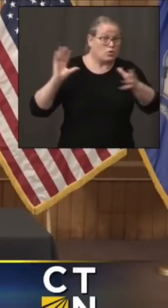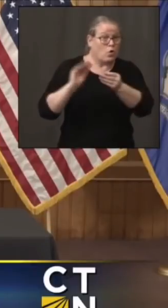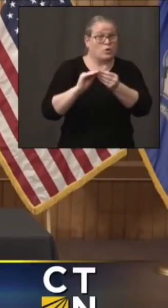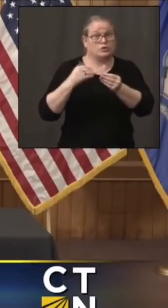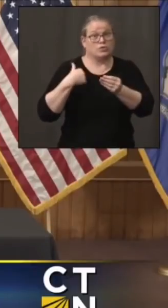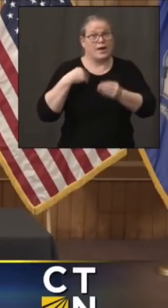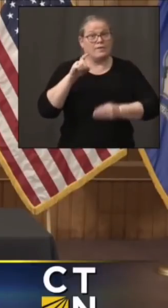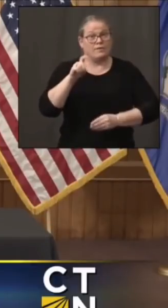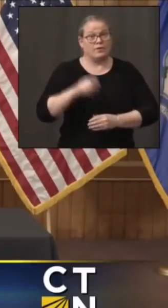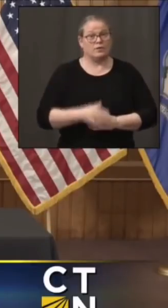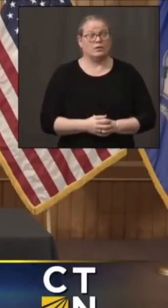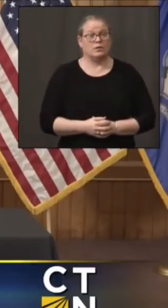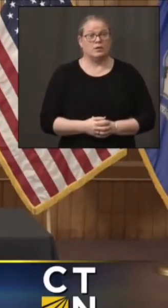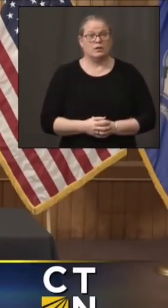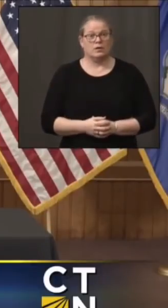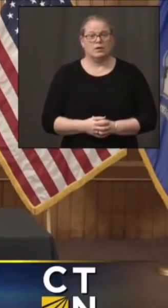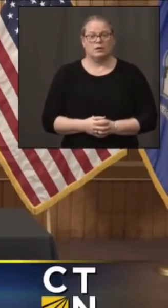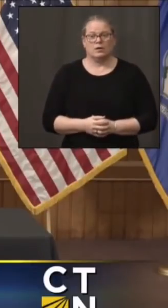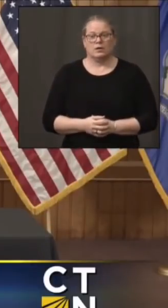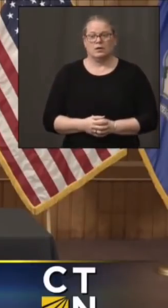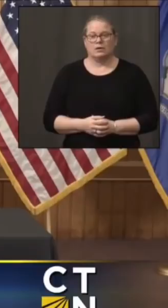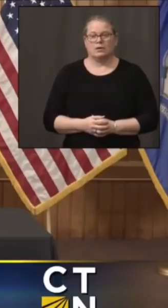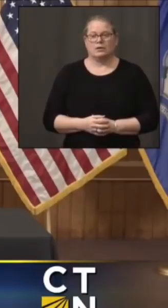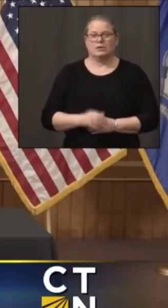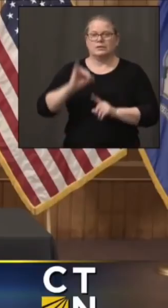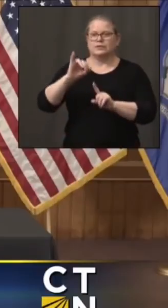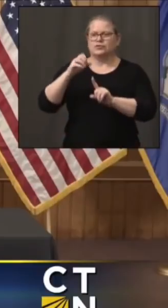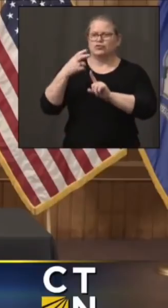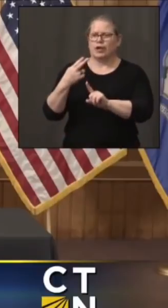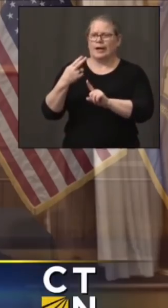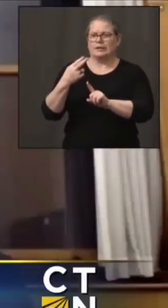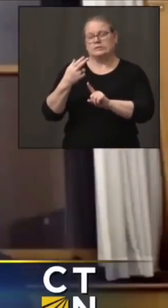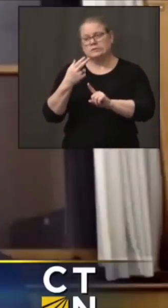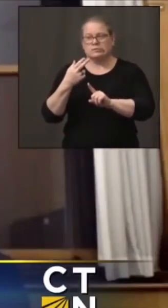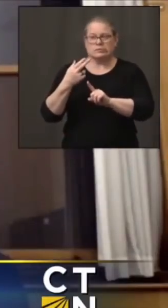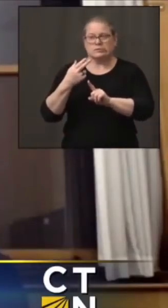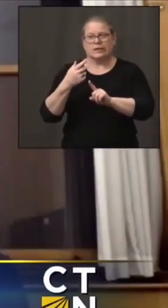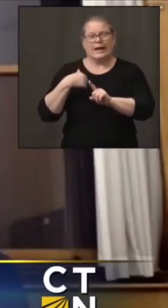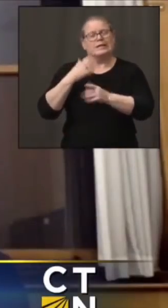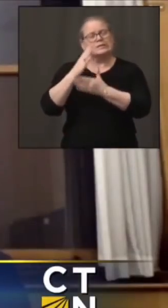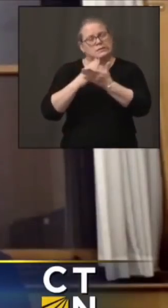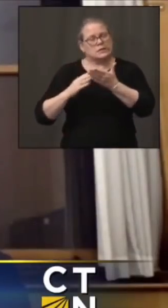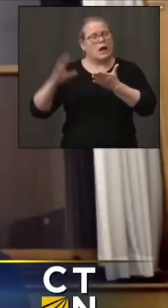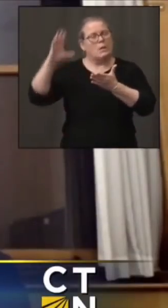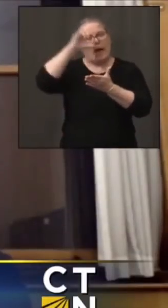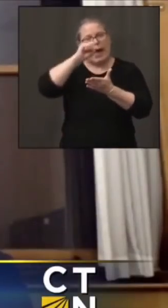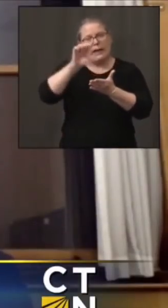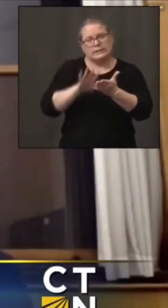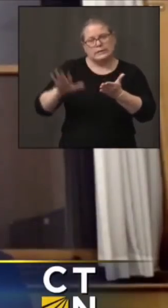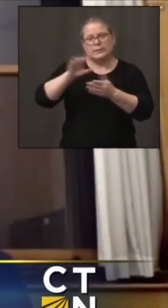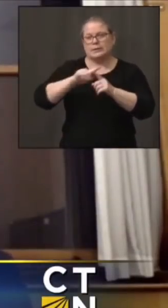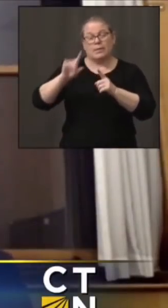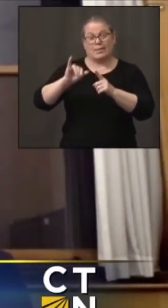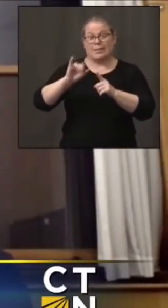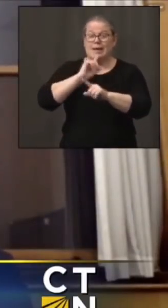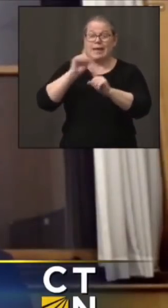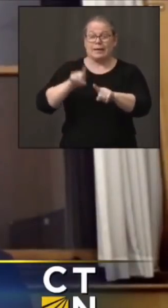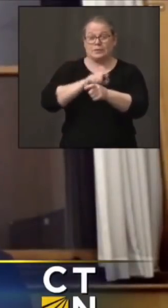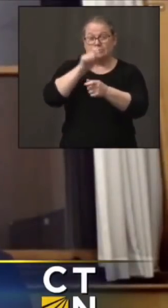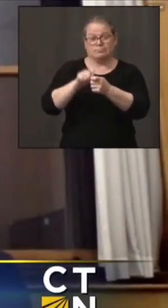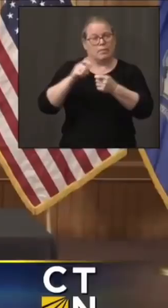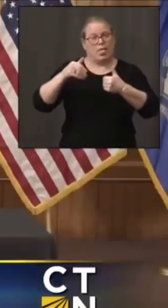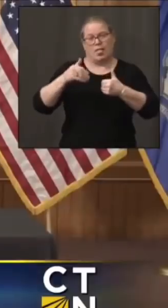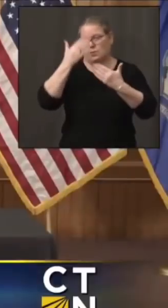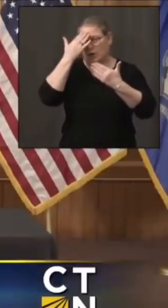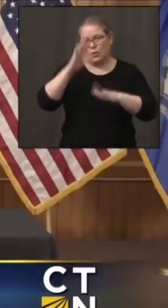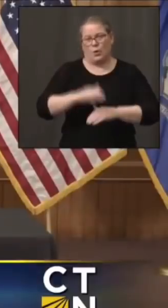Got to get back to you on that, Paul. There's been some estimations. I don't think anybody really knows the answer to that question, Paul.